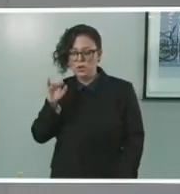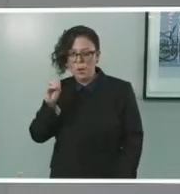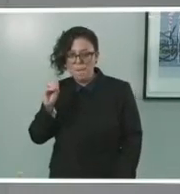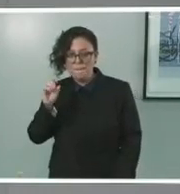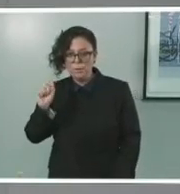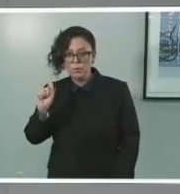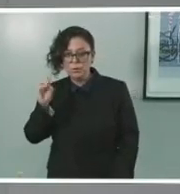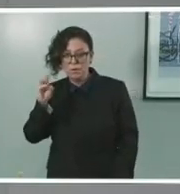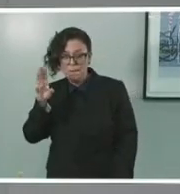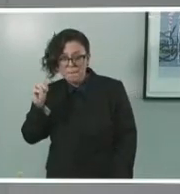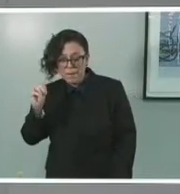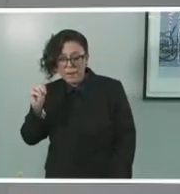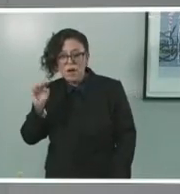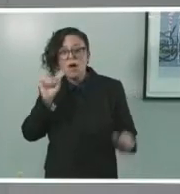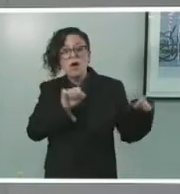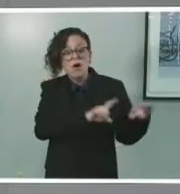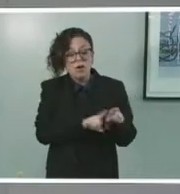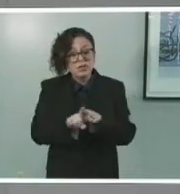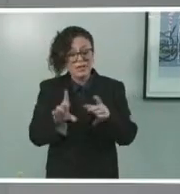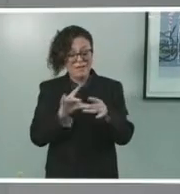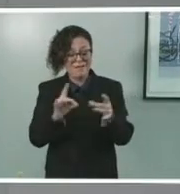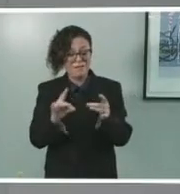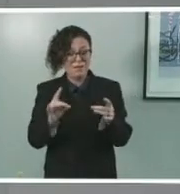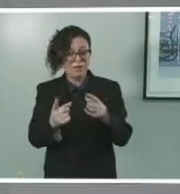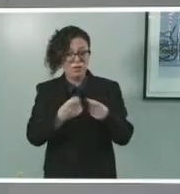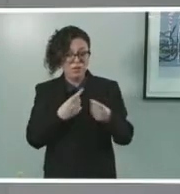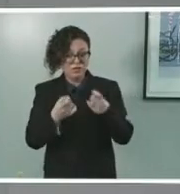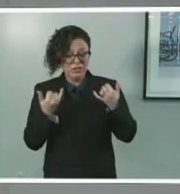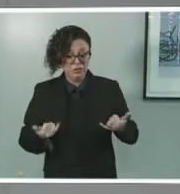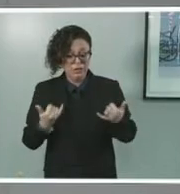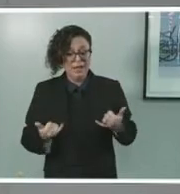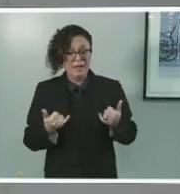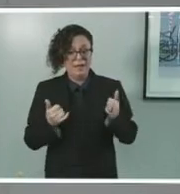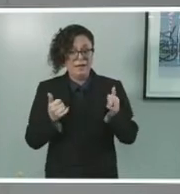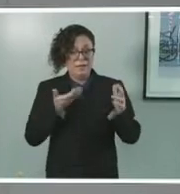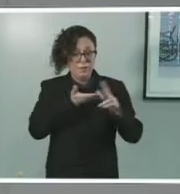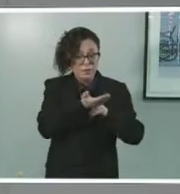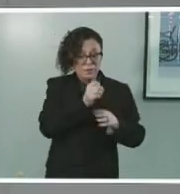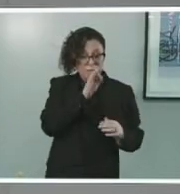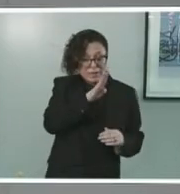comentar con sus preguntas aquí en Facebook o por Twitter,